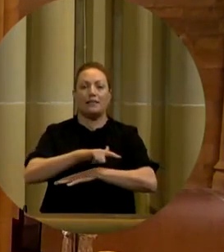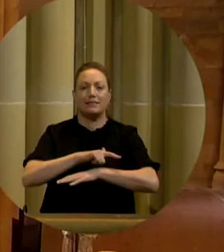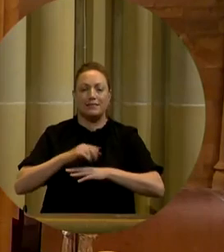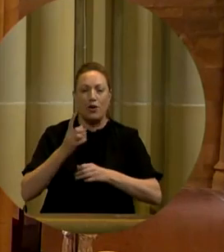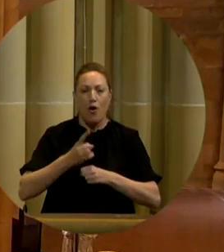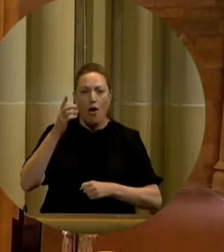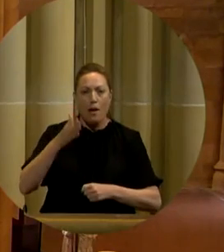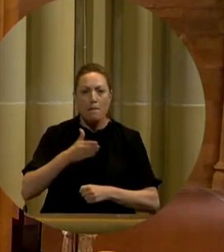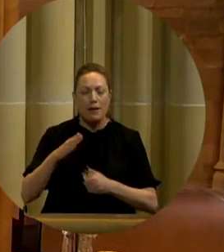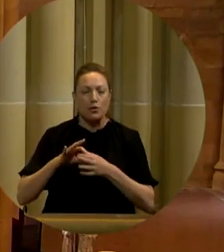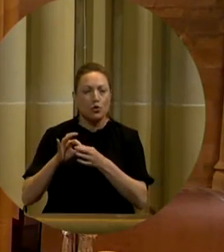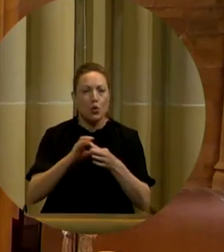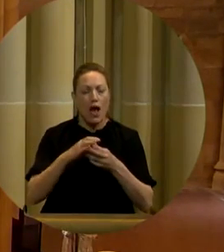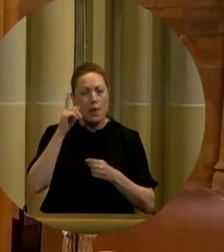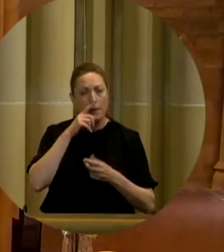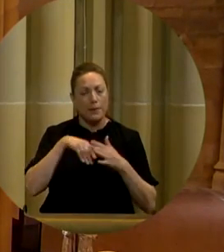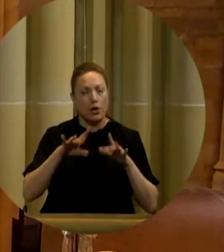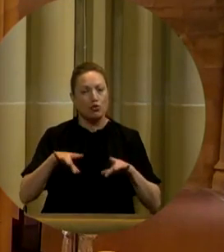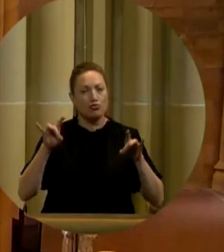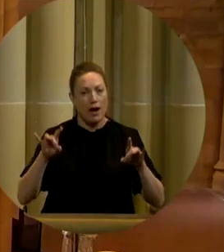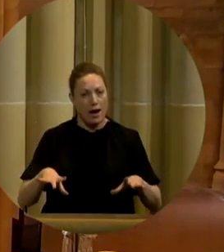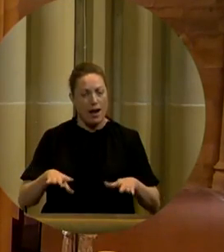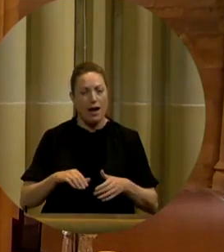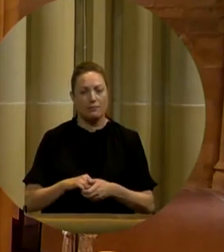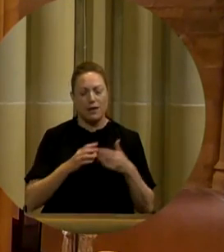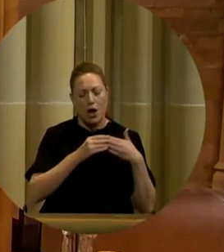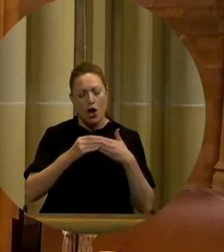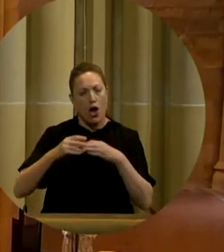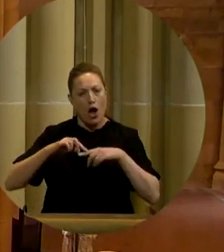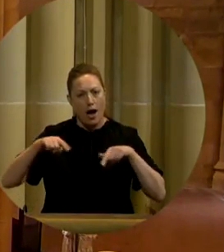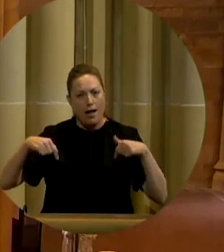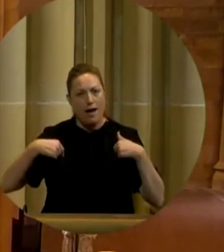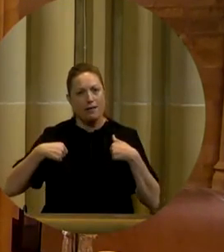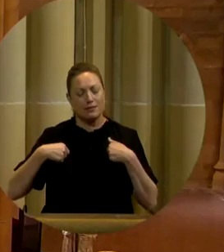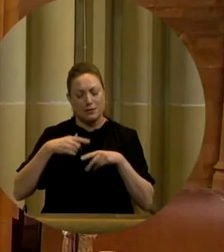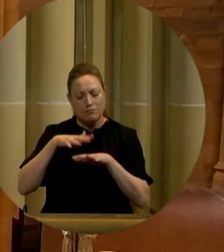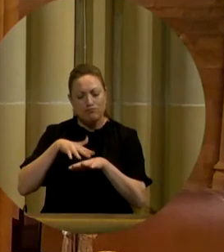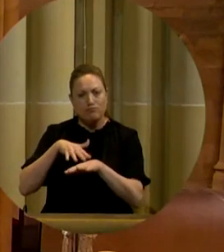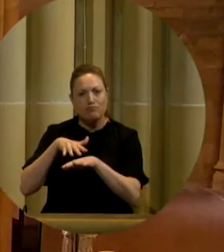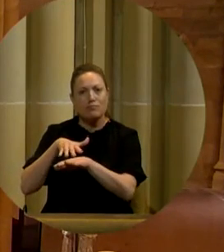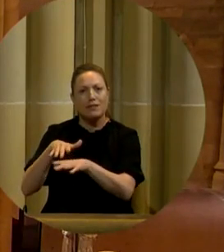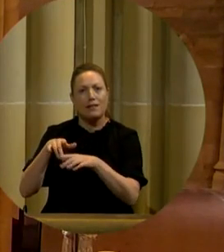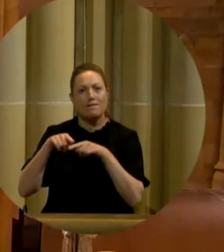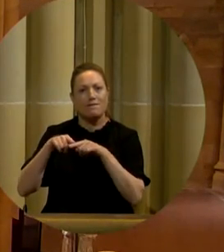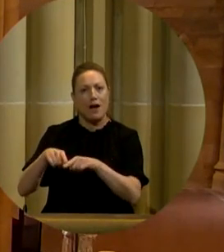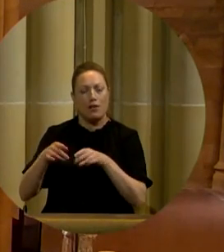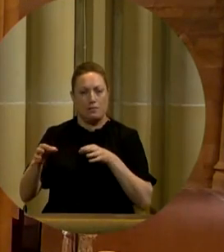bless and unite all your people in Australia and guide us on the pilgrim way of the Plenary